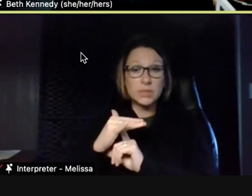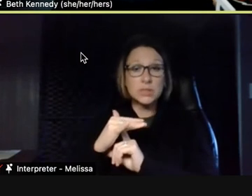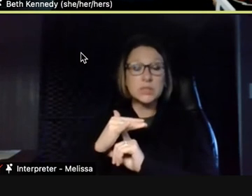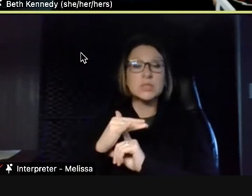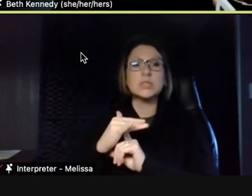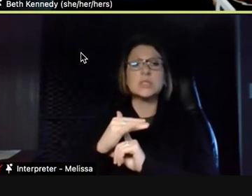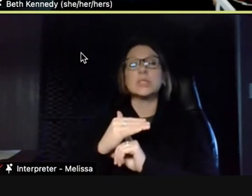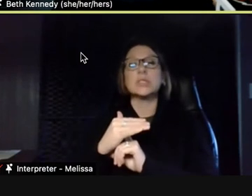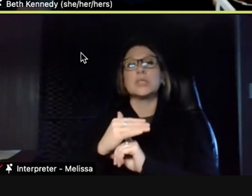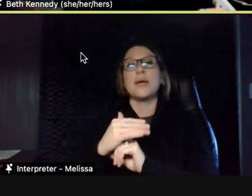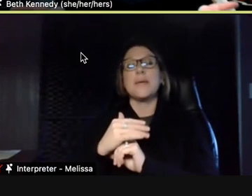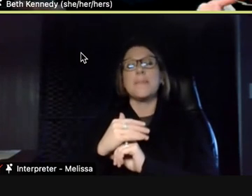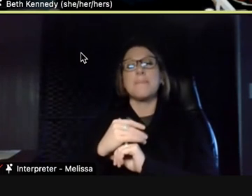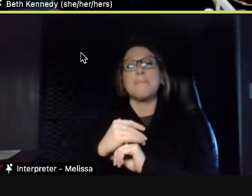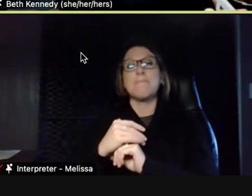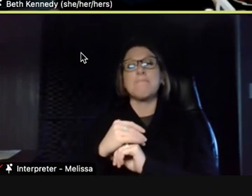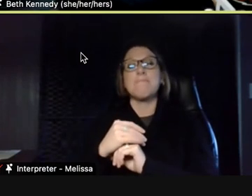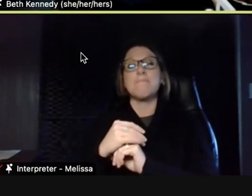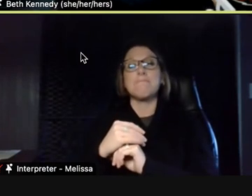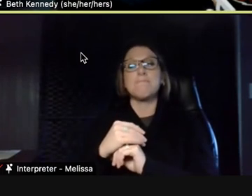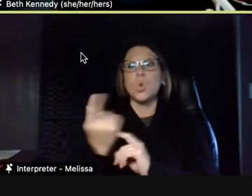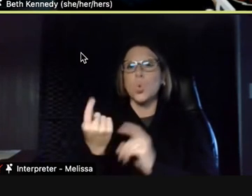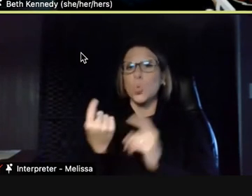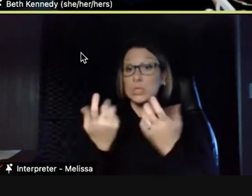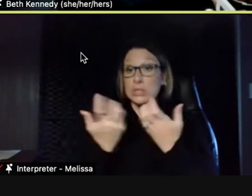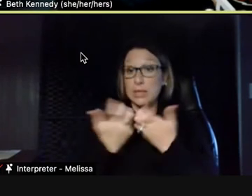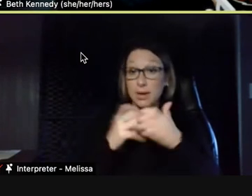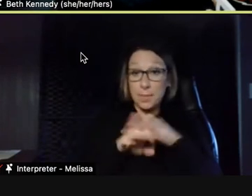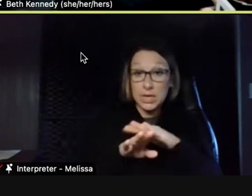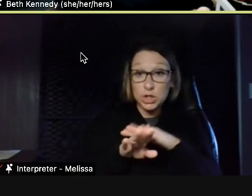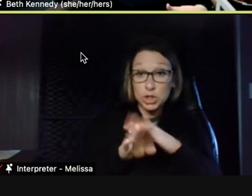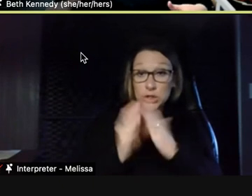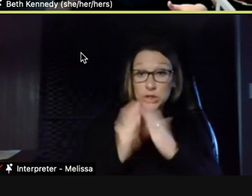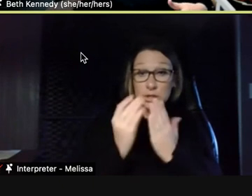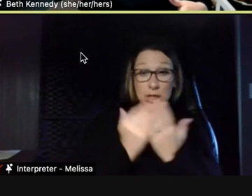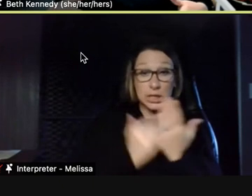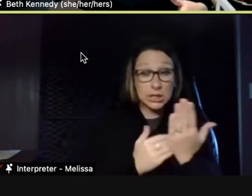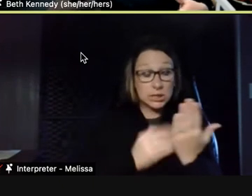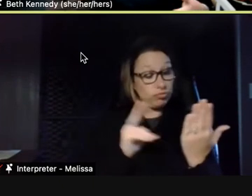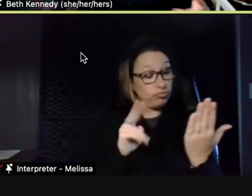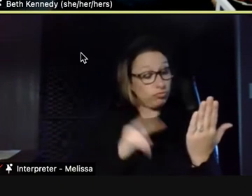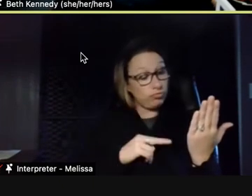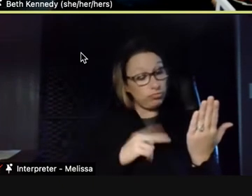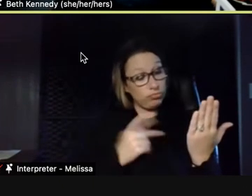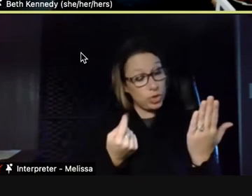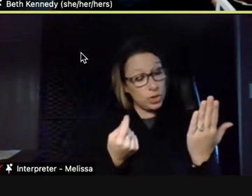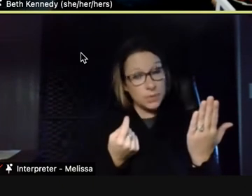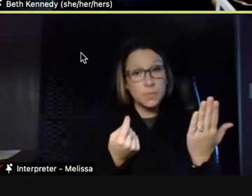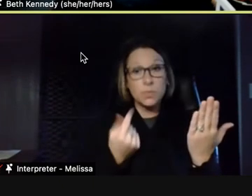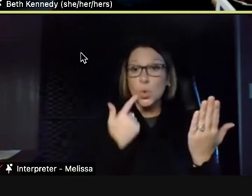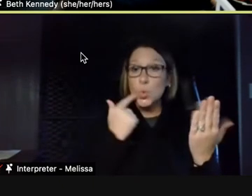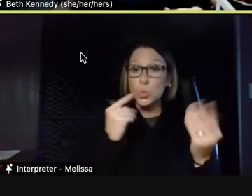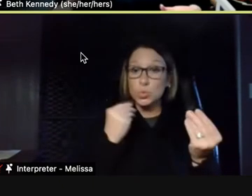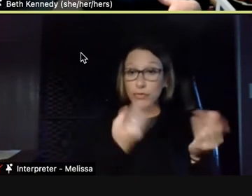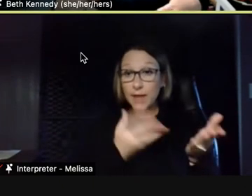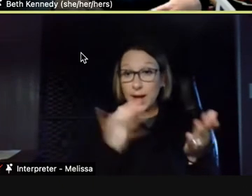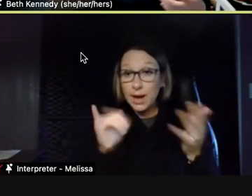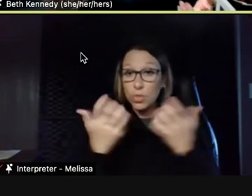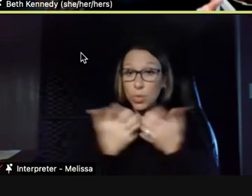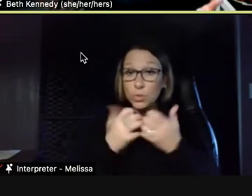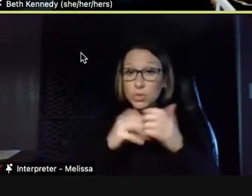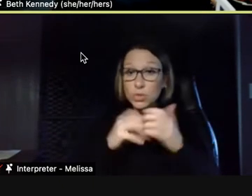is the accommodations list look like, and who is providing those accommodations,